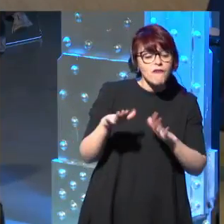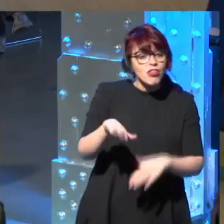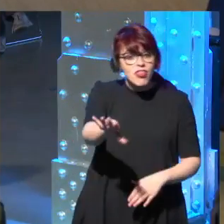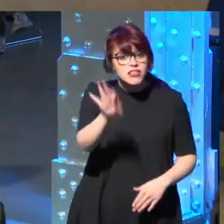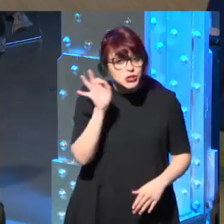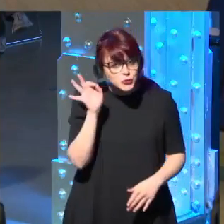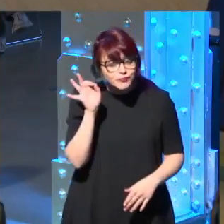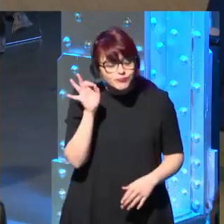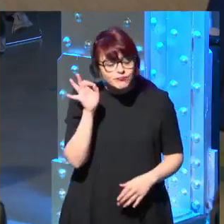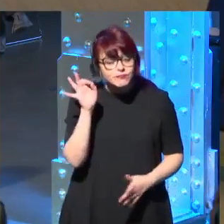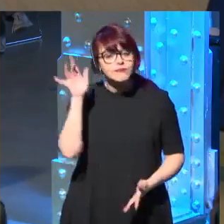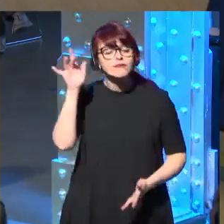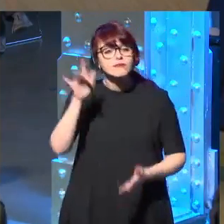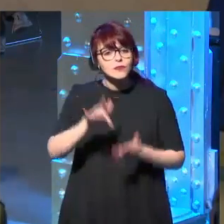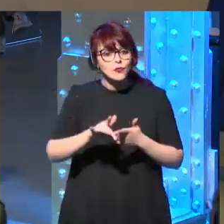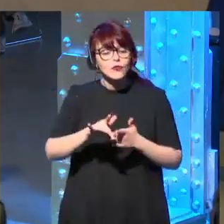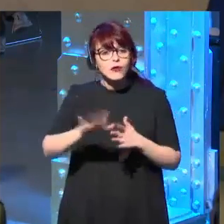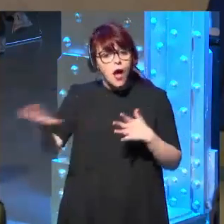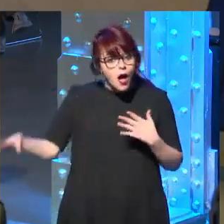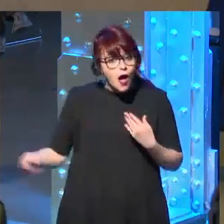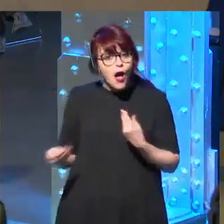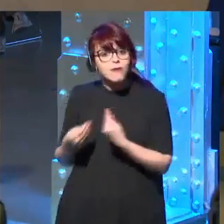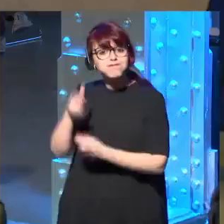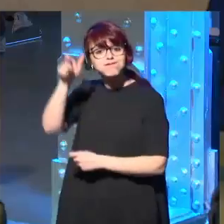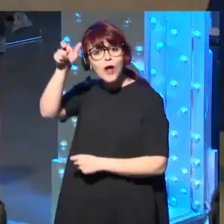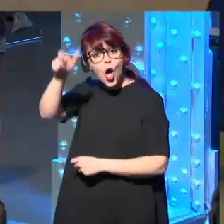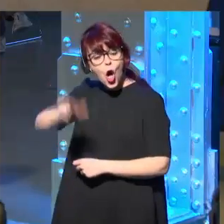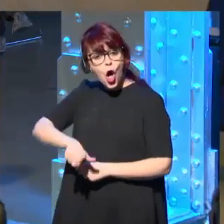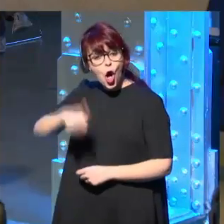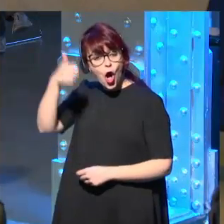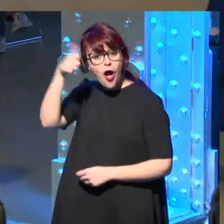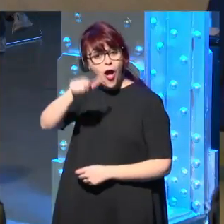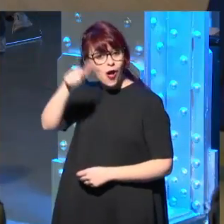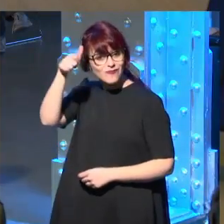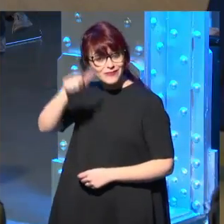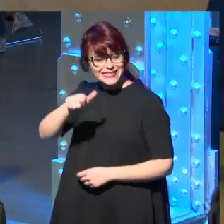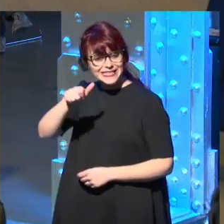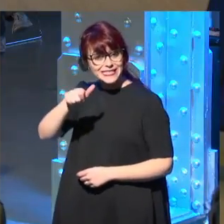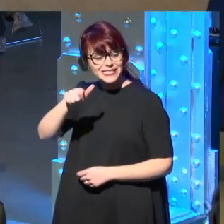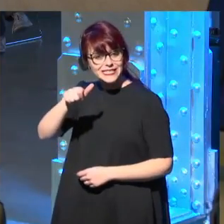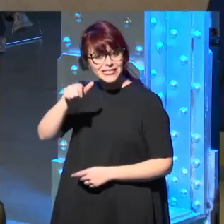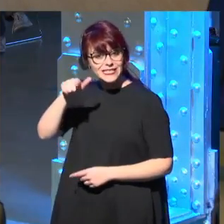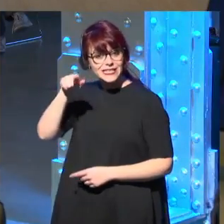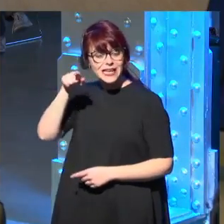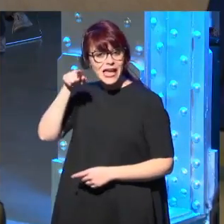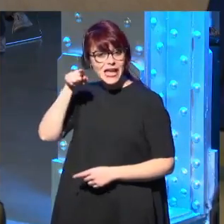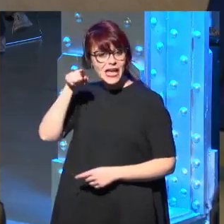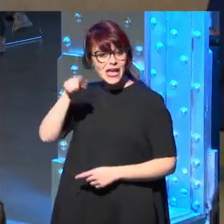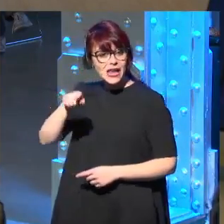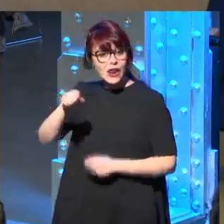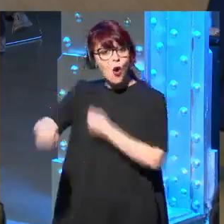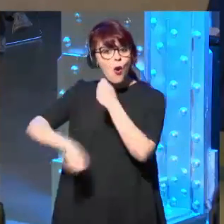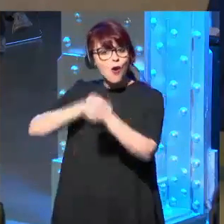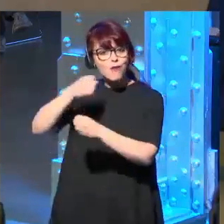puts him in equal terms with the father, and that decision leads him to work with a man that